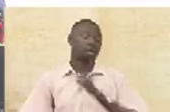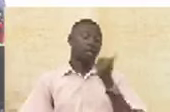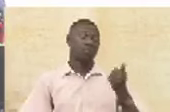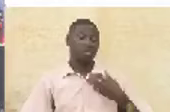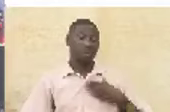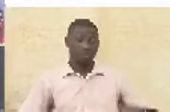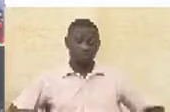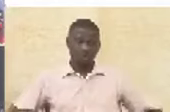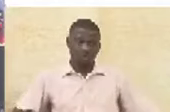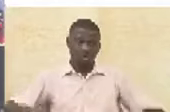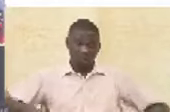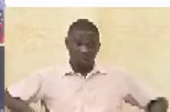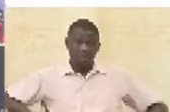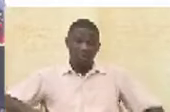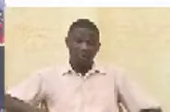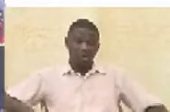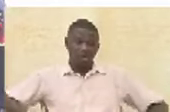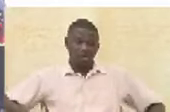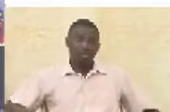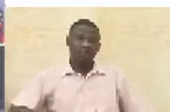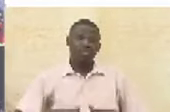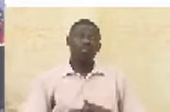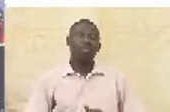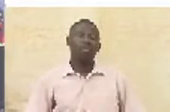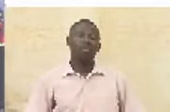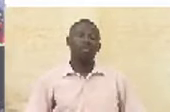Plus my waist.